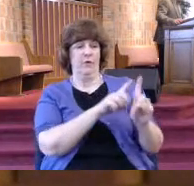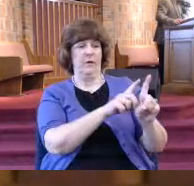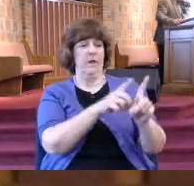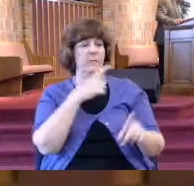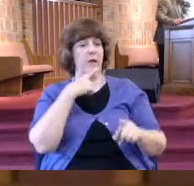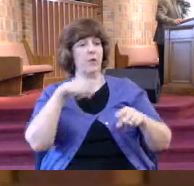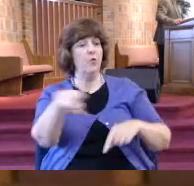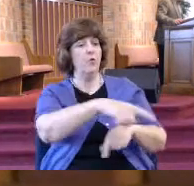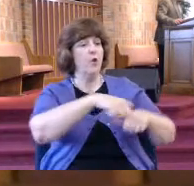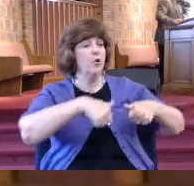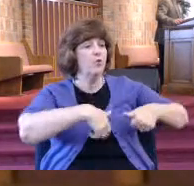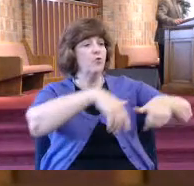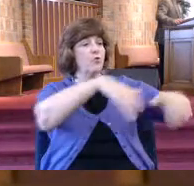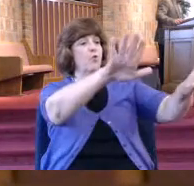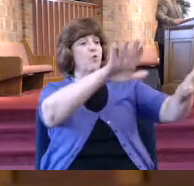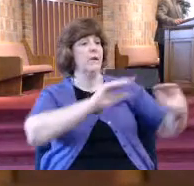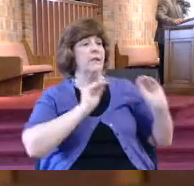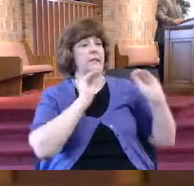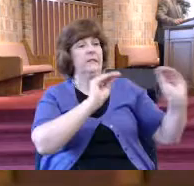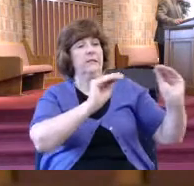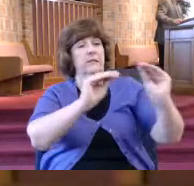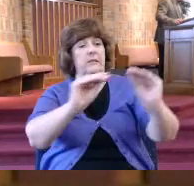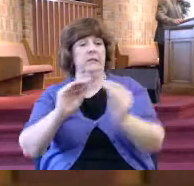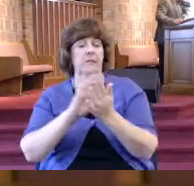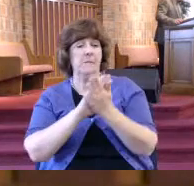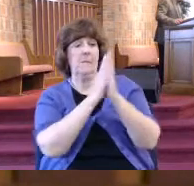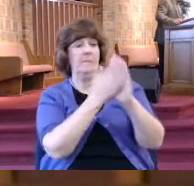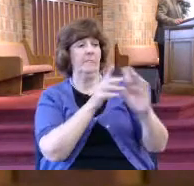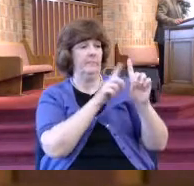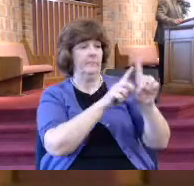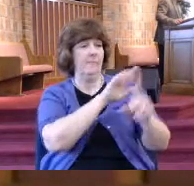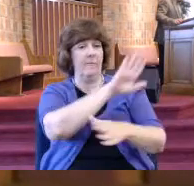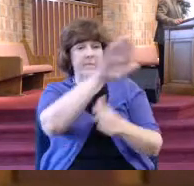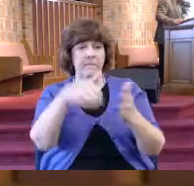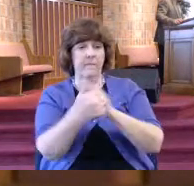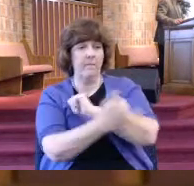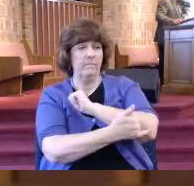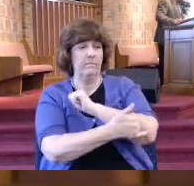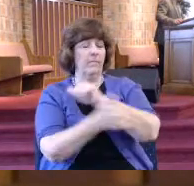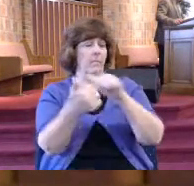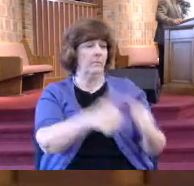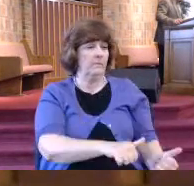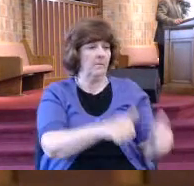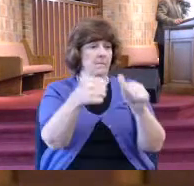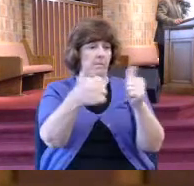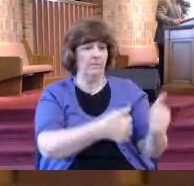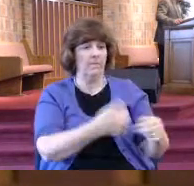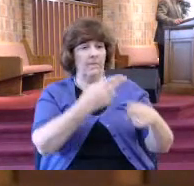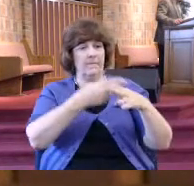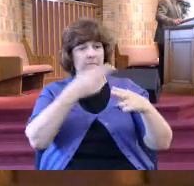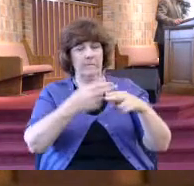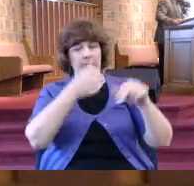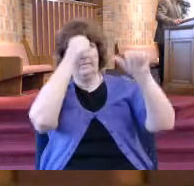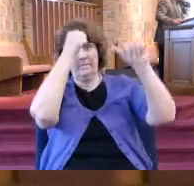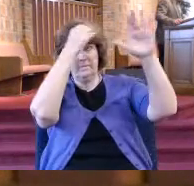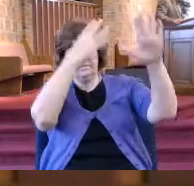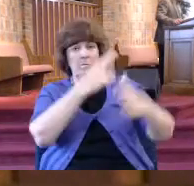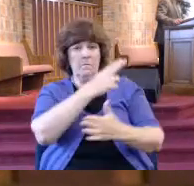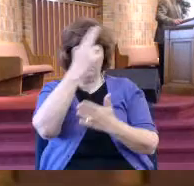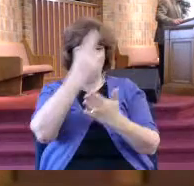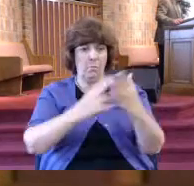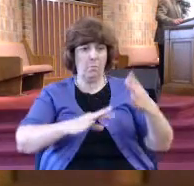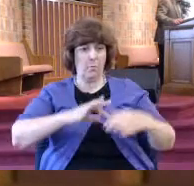disciples of all the nations, baptizing them in the name of the Father and of the Son and the Holy Spirit, teaching them to observe